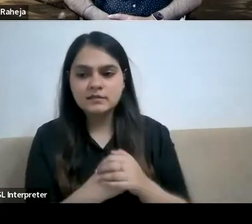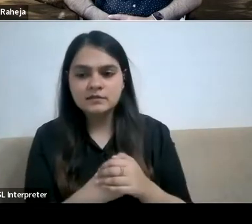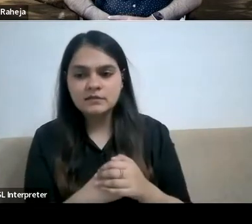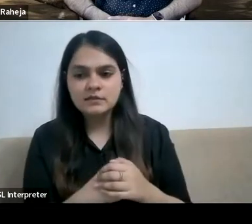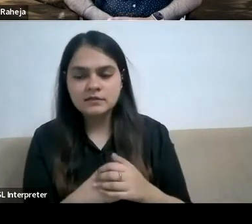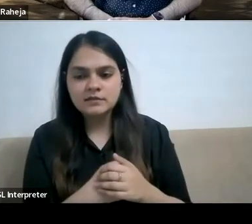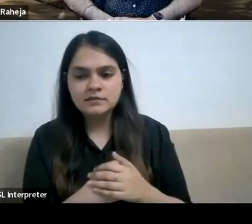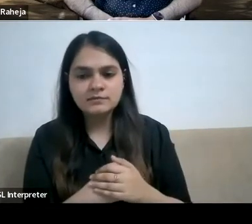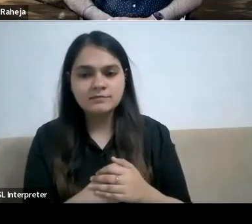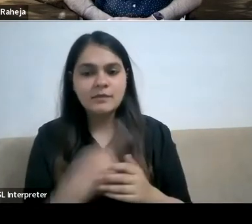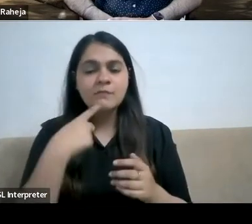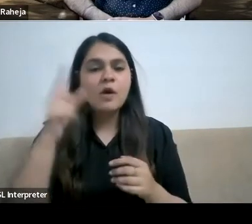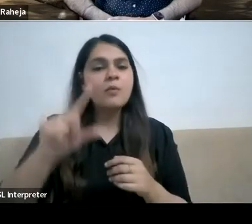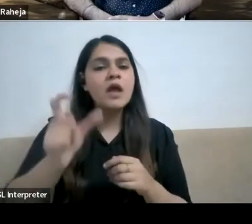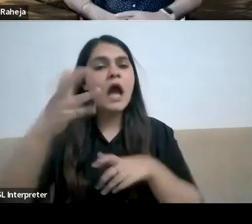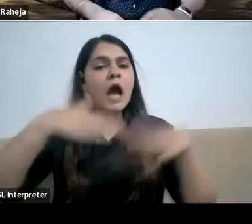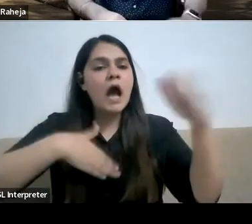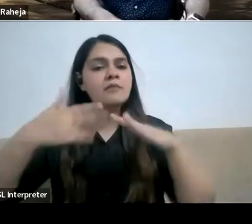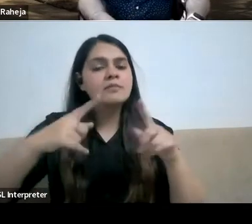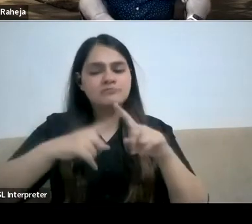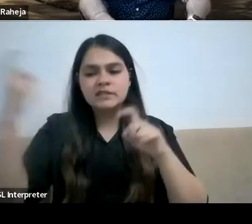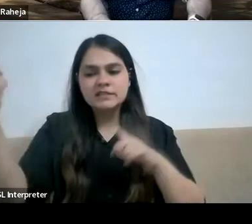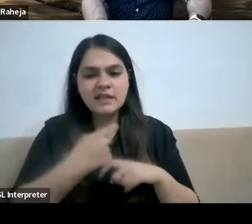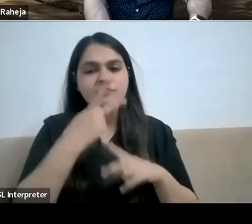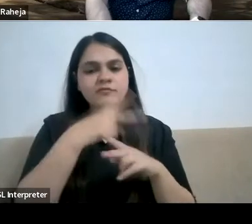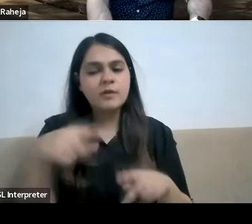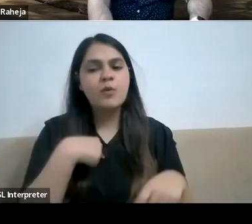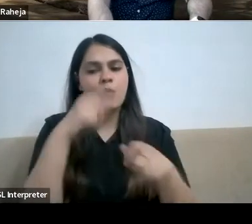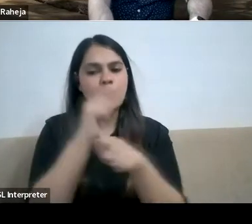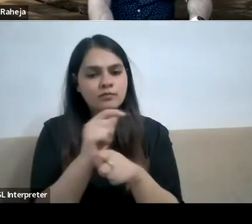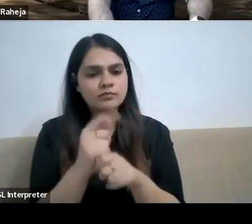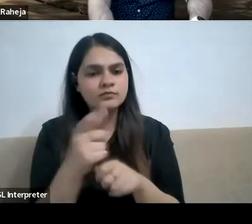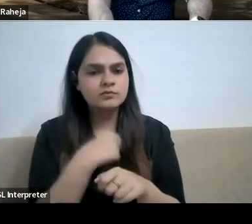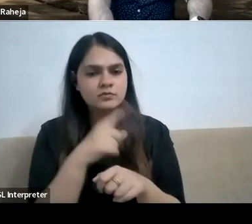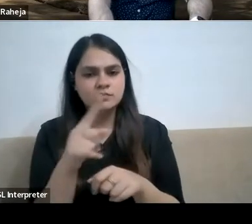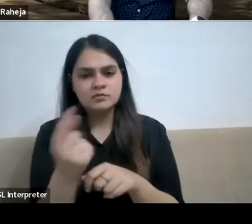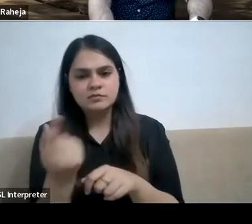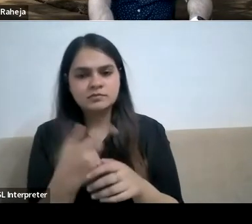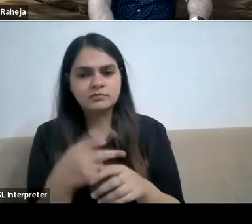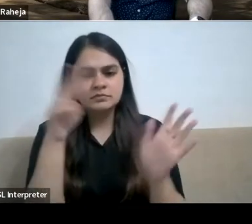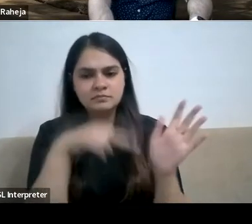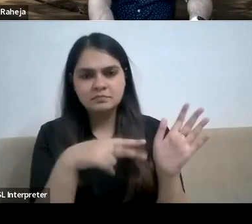Transport. So I work with a lot of, sure, yeah.